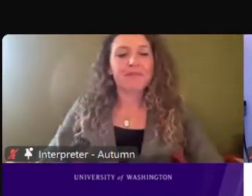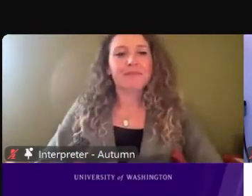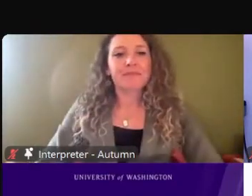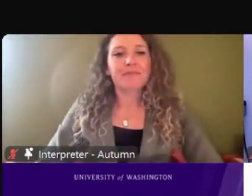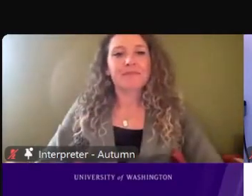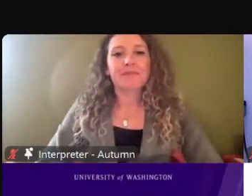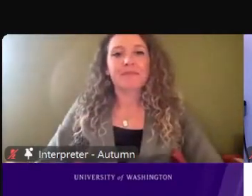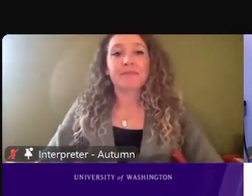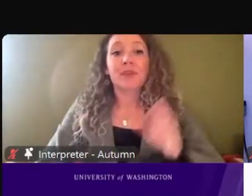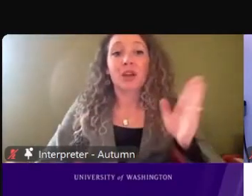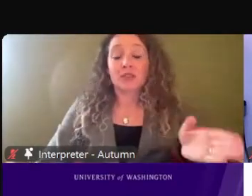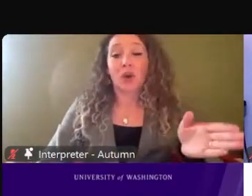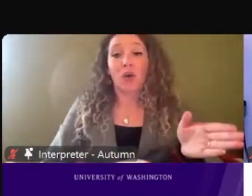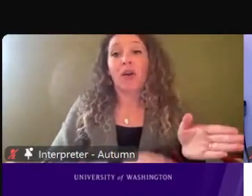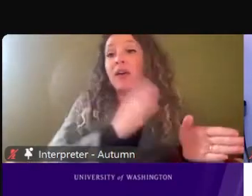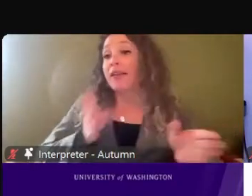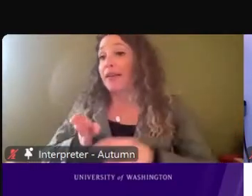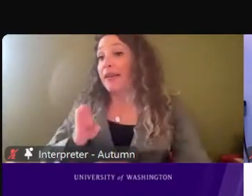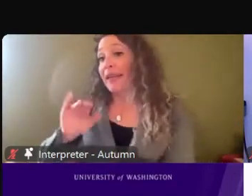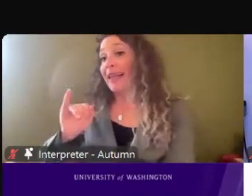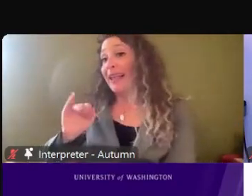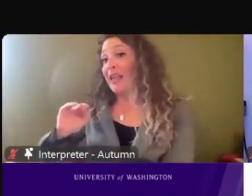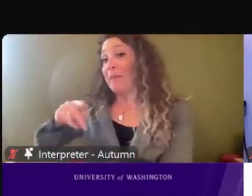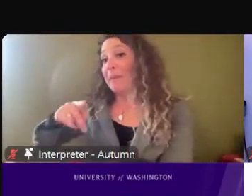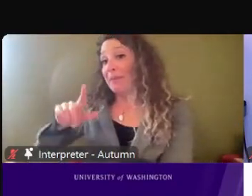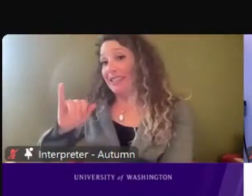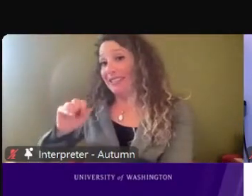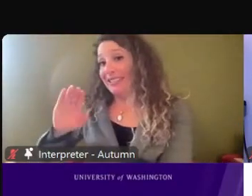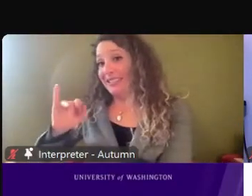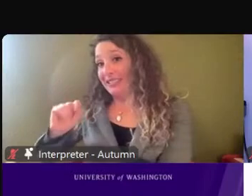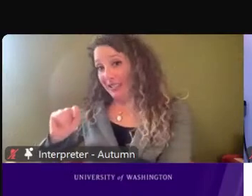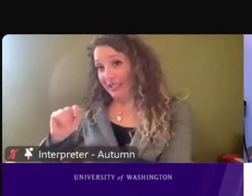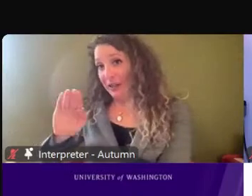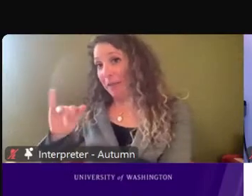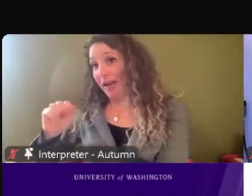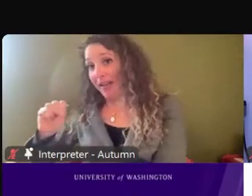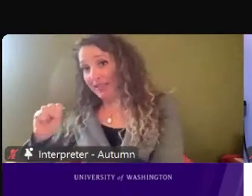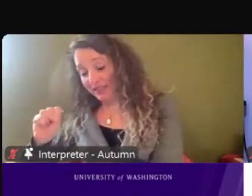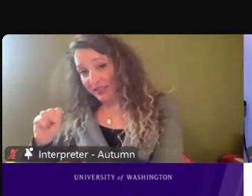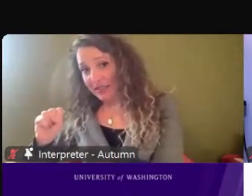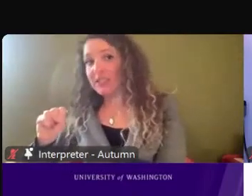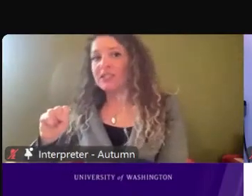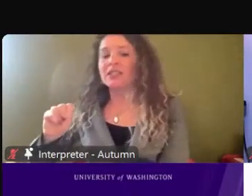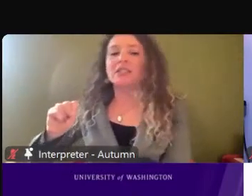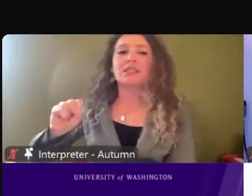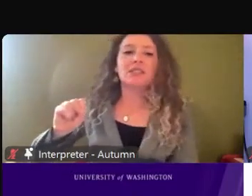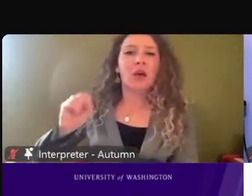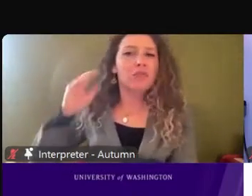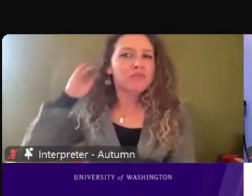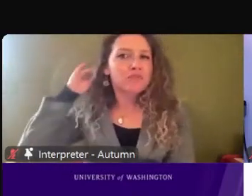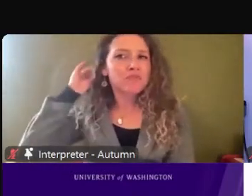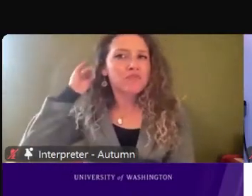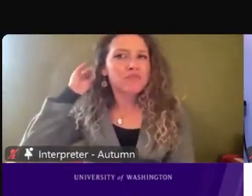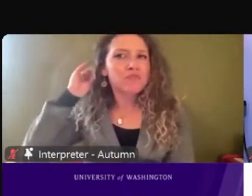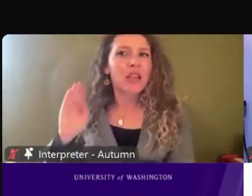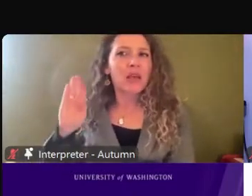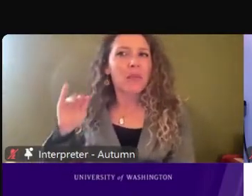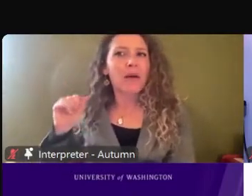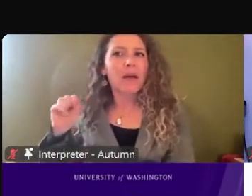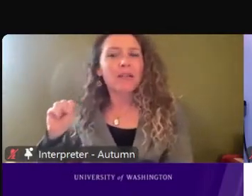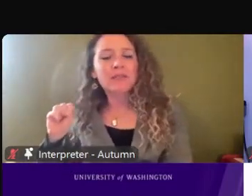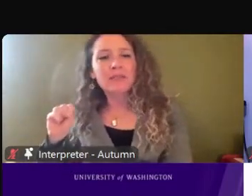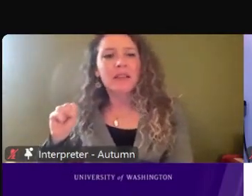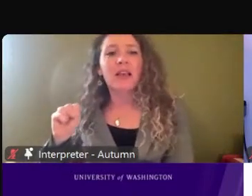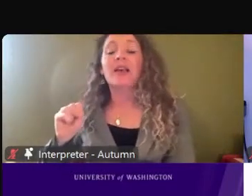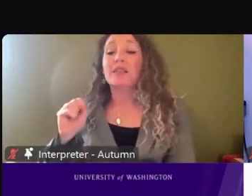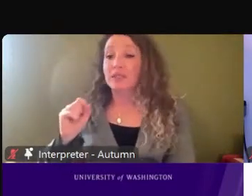So when we look at implicit bias, however, research indicates that healthcare profession students tend to have similar and similarly